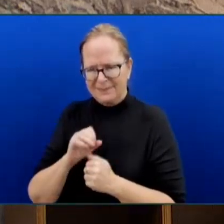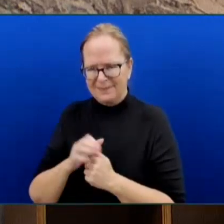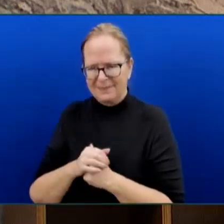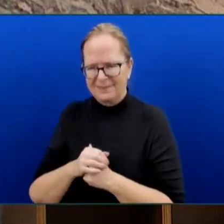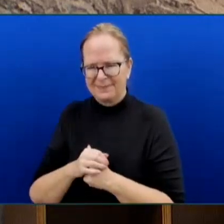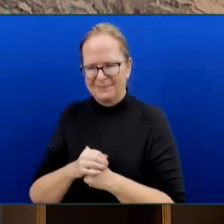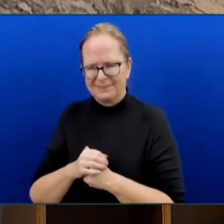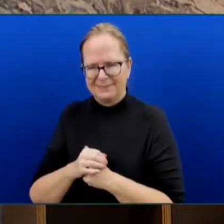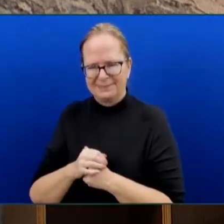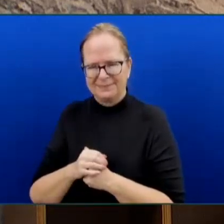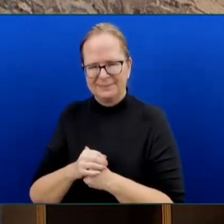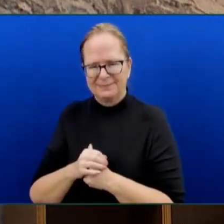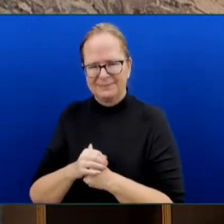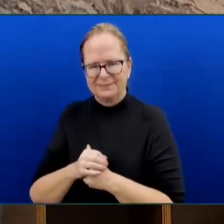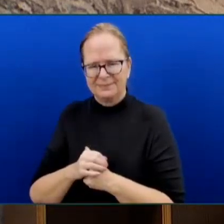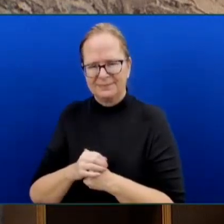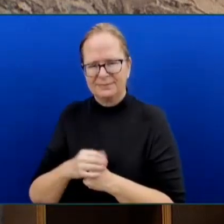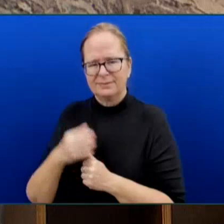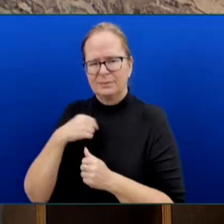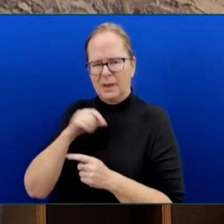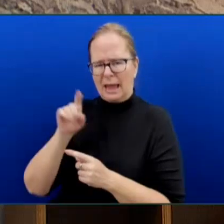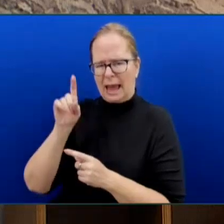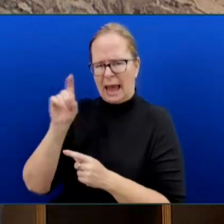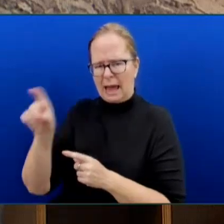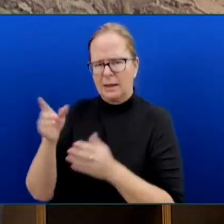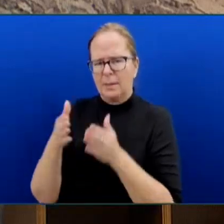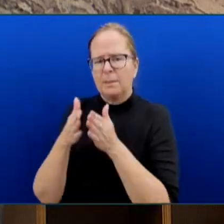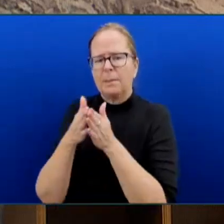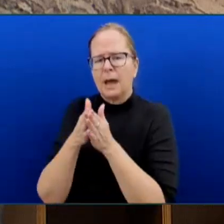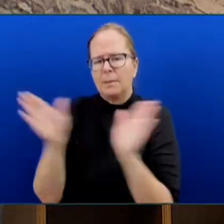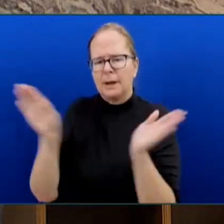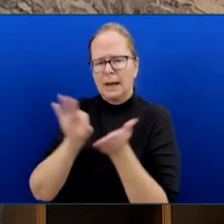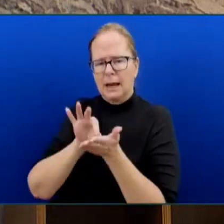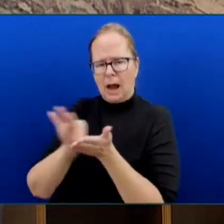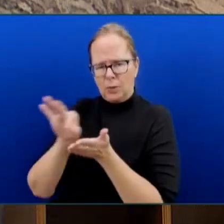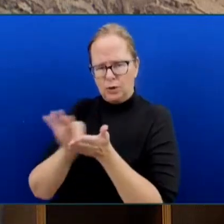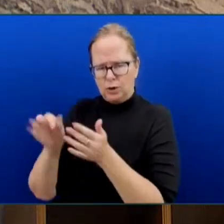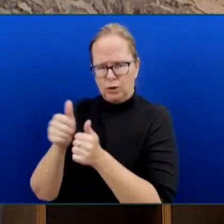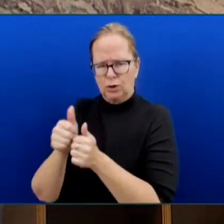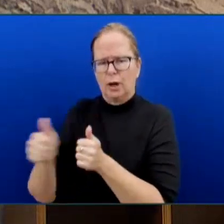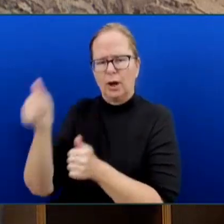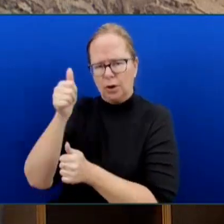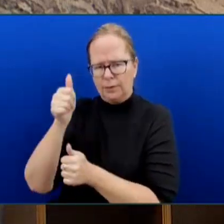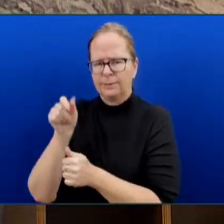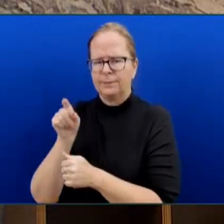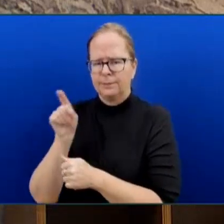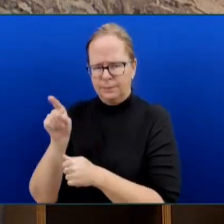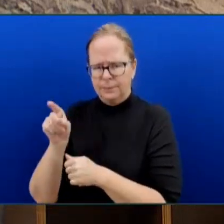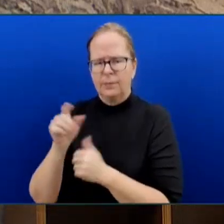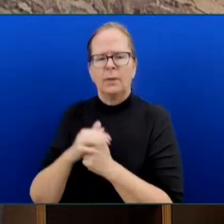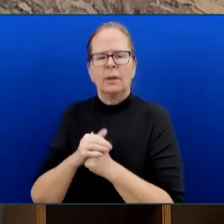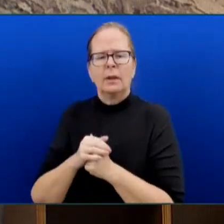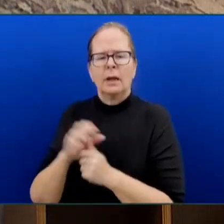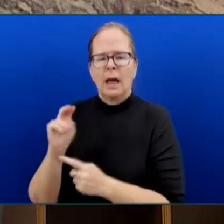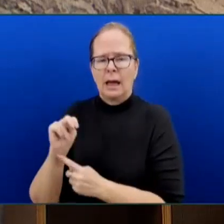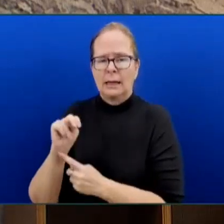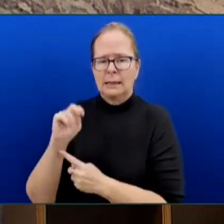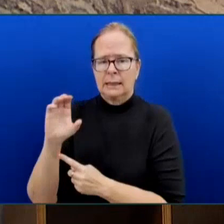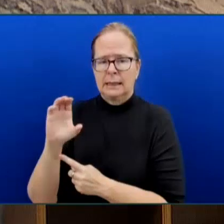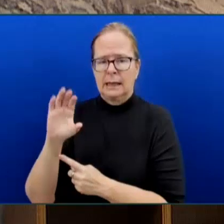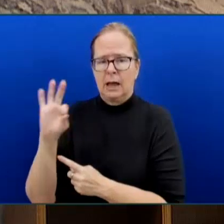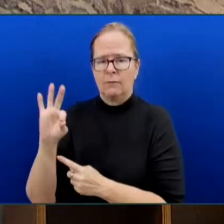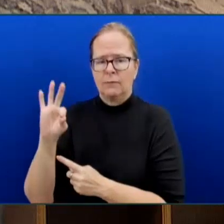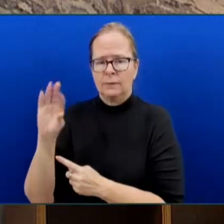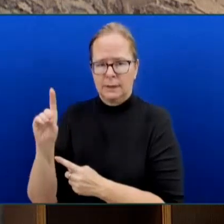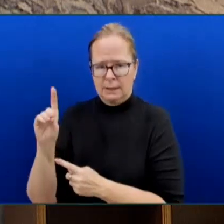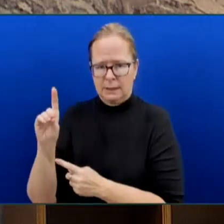Committee, Public Accounts. Has a date been set for MCFD to appear before the committee to provide an update